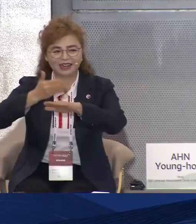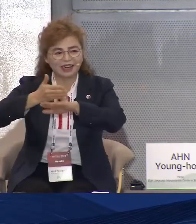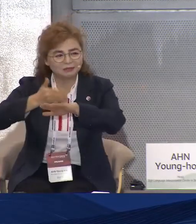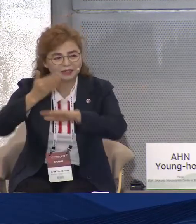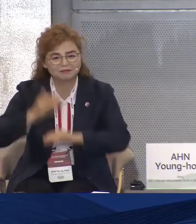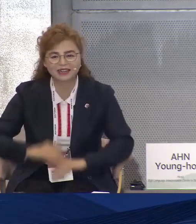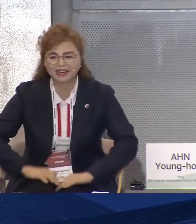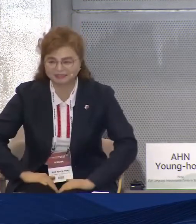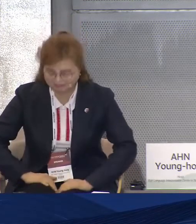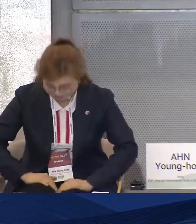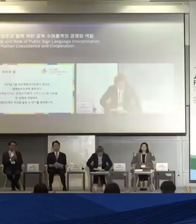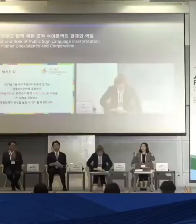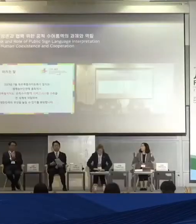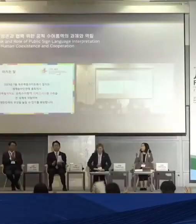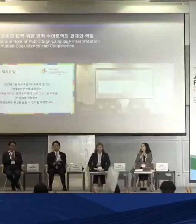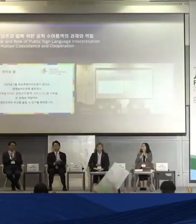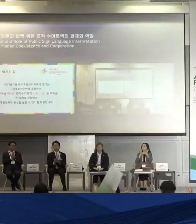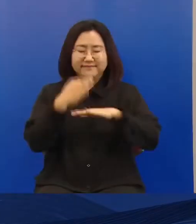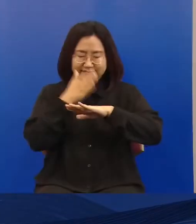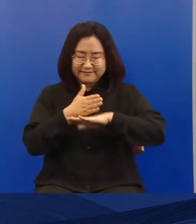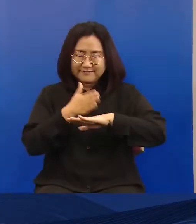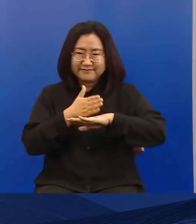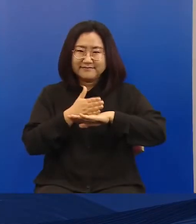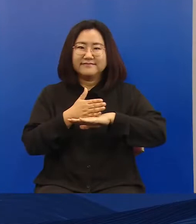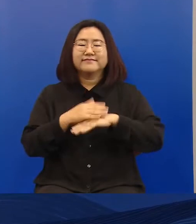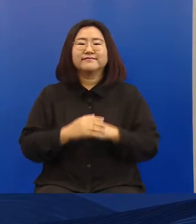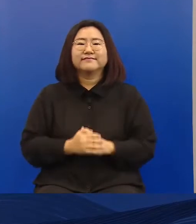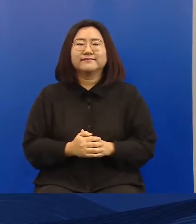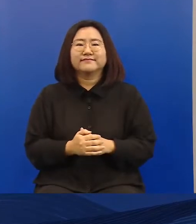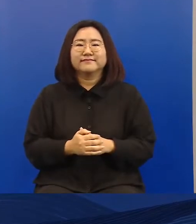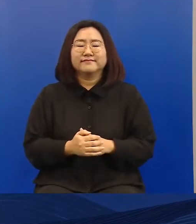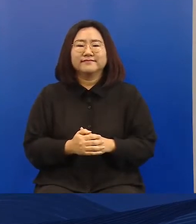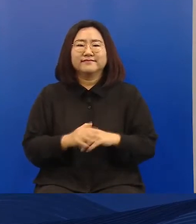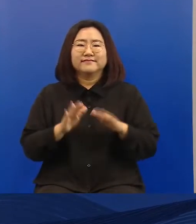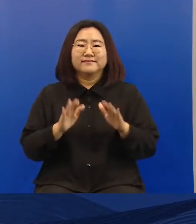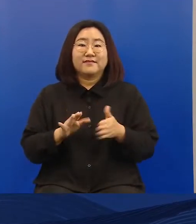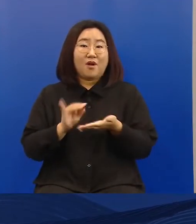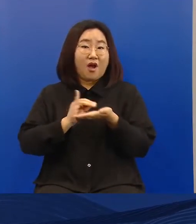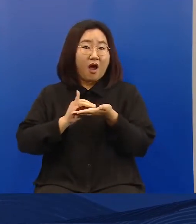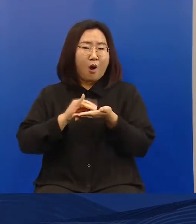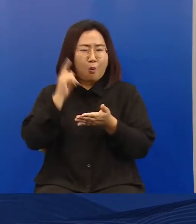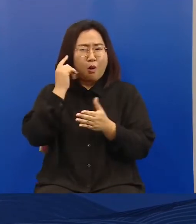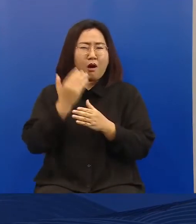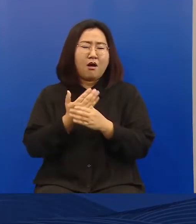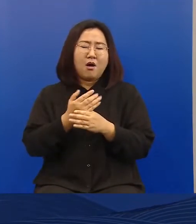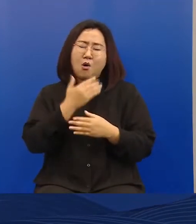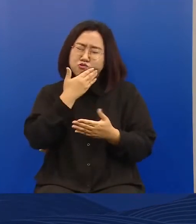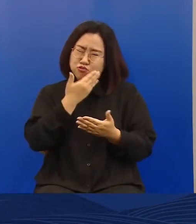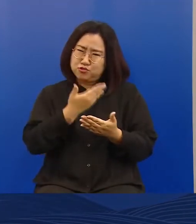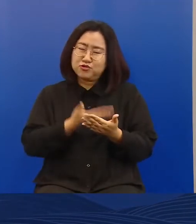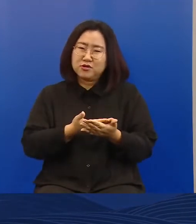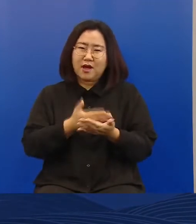this concludes my presentation. Thank you very much. Thank you very much, Professor.